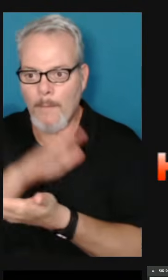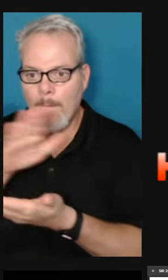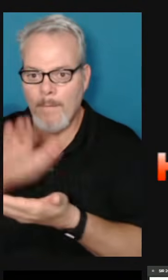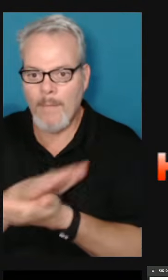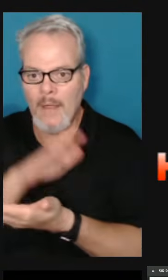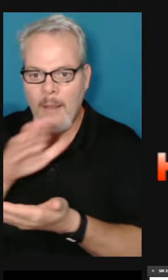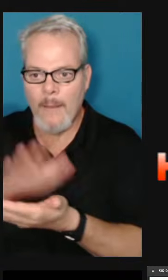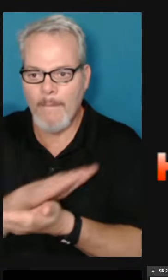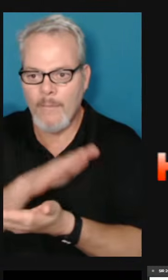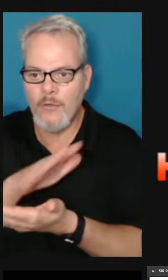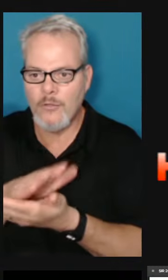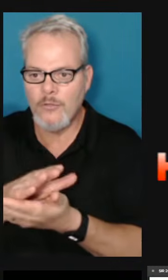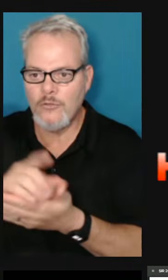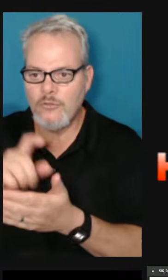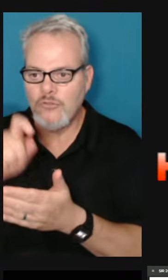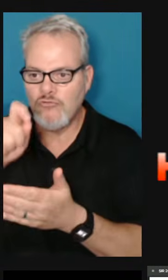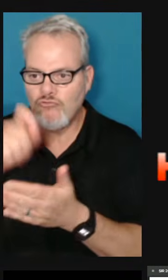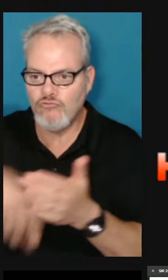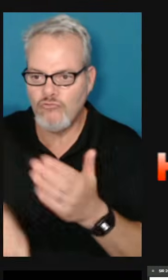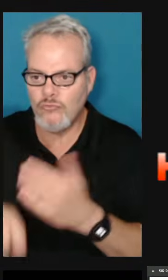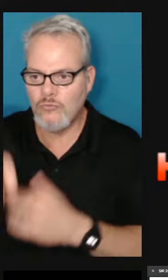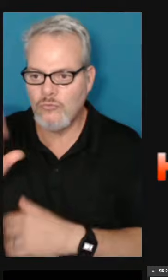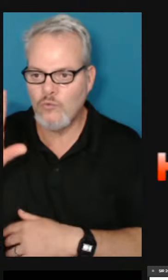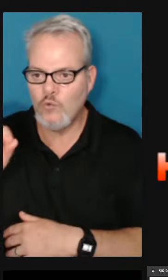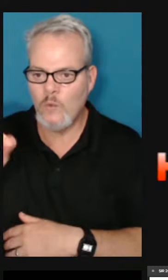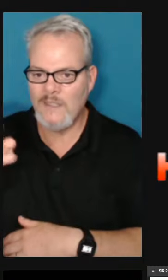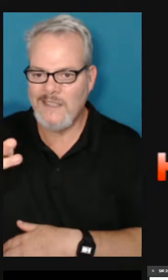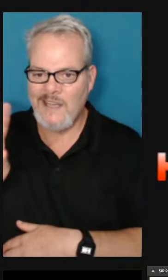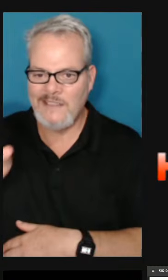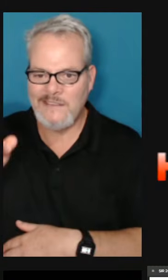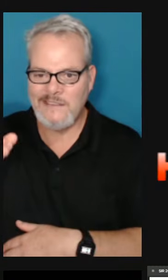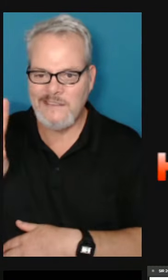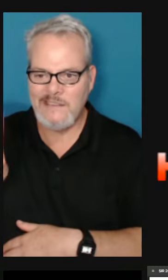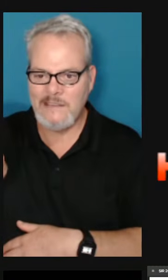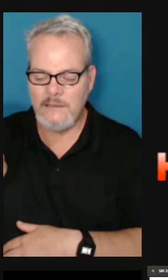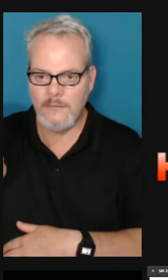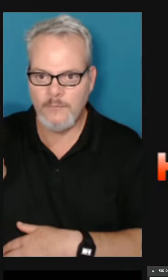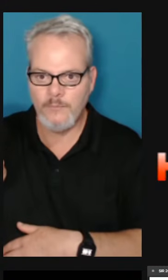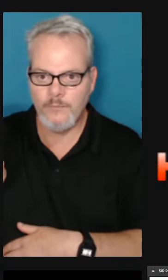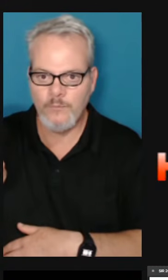special investigative report 2018 on